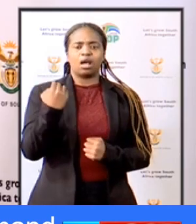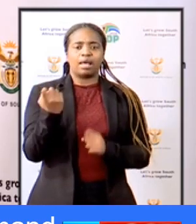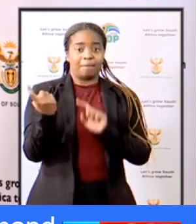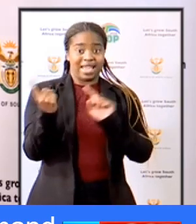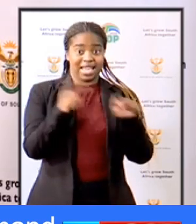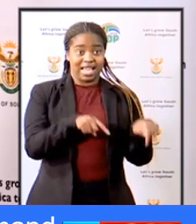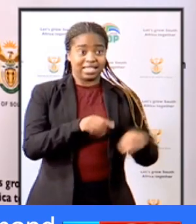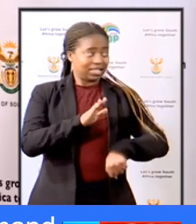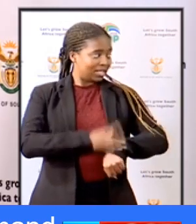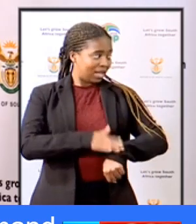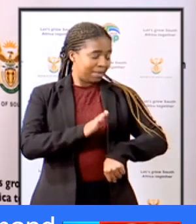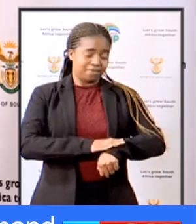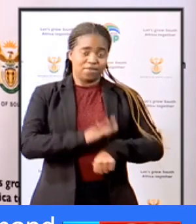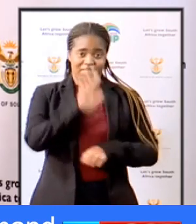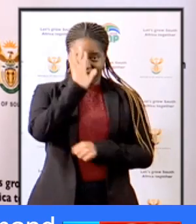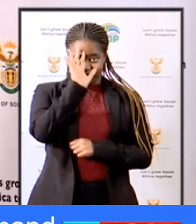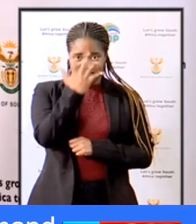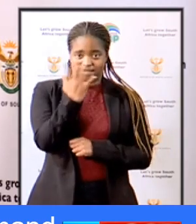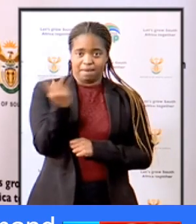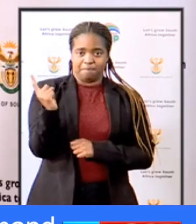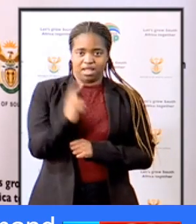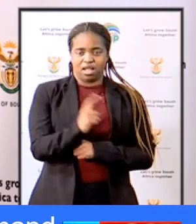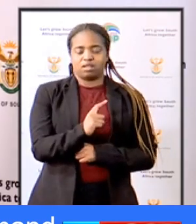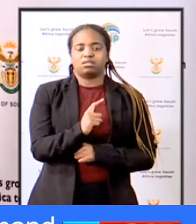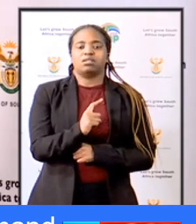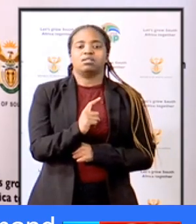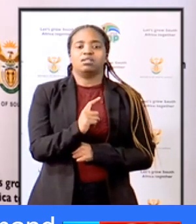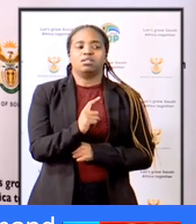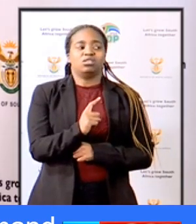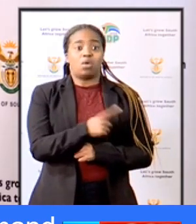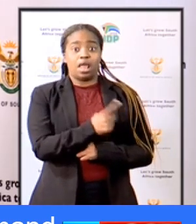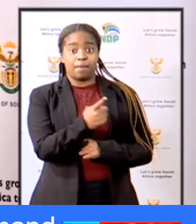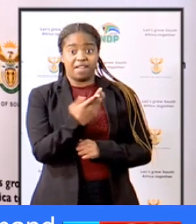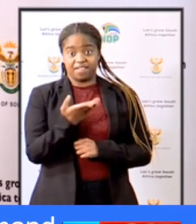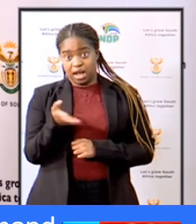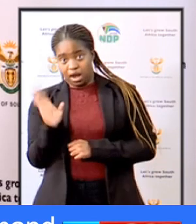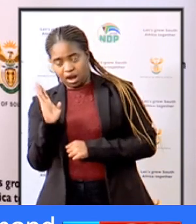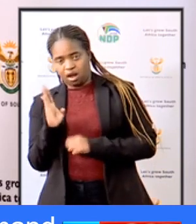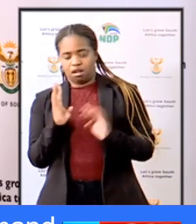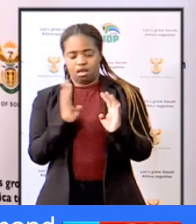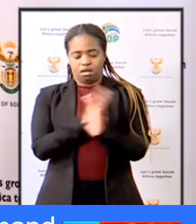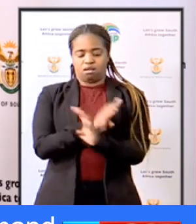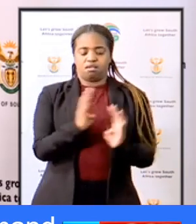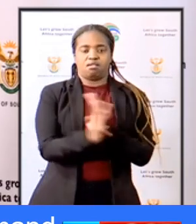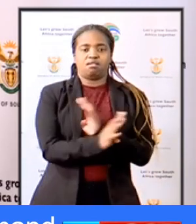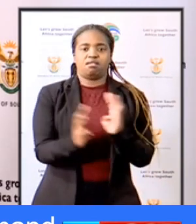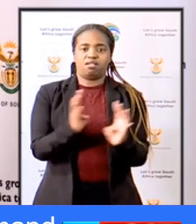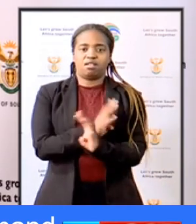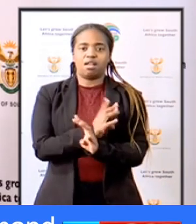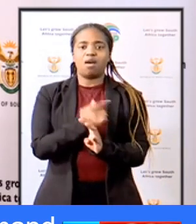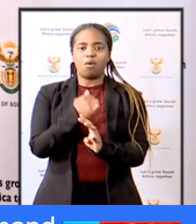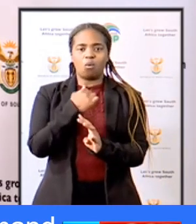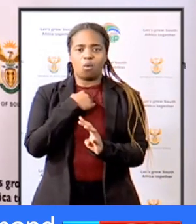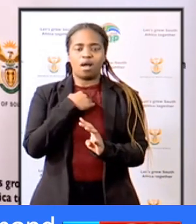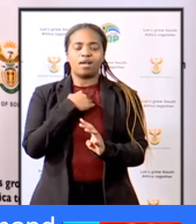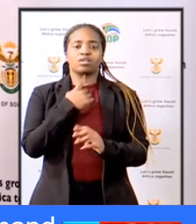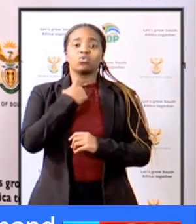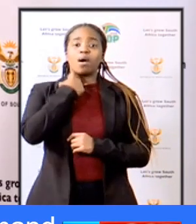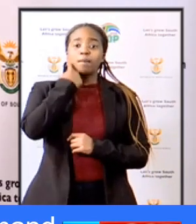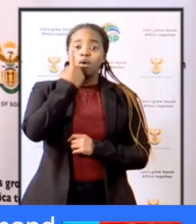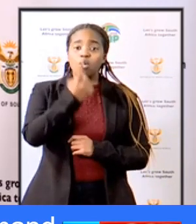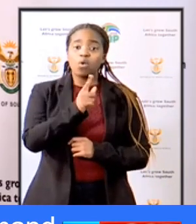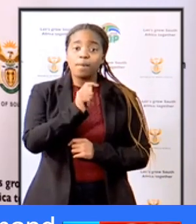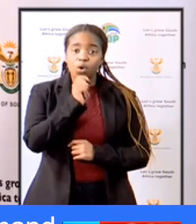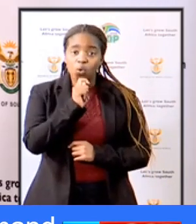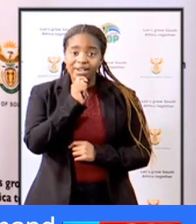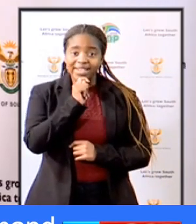to also put their preparedness for level 3. Then